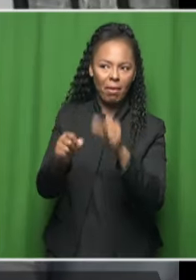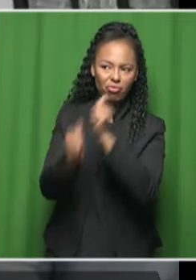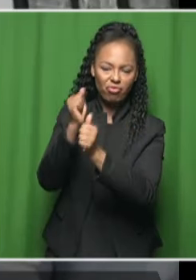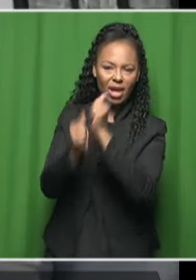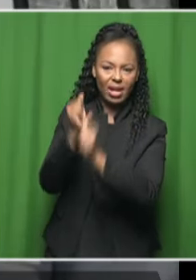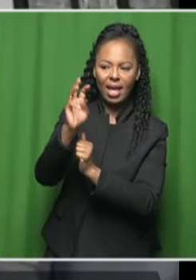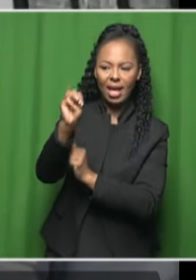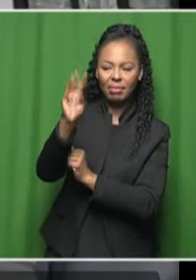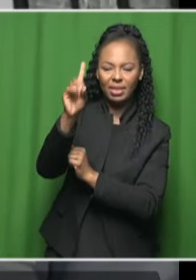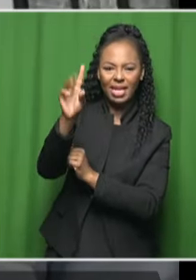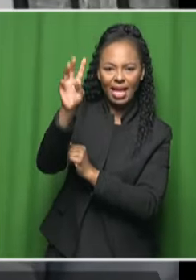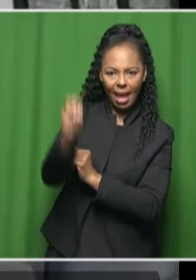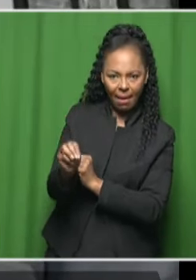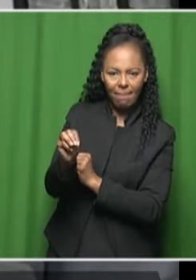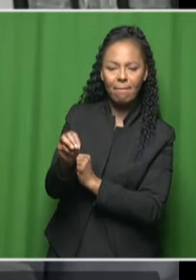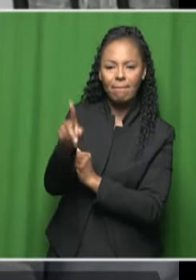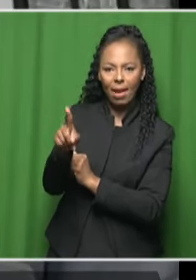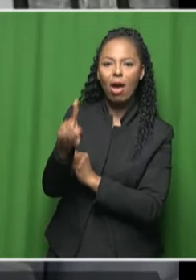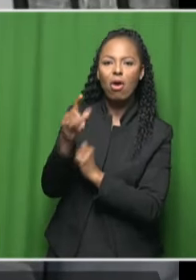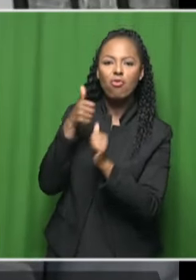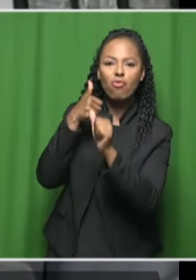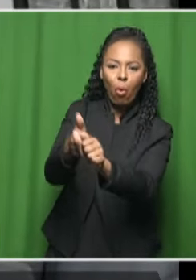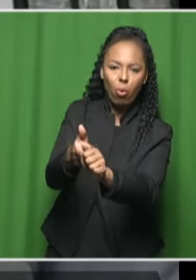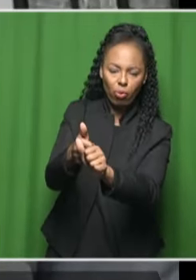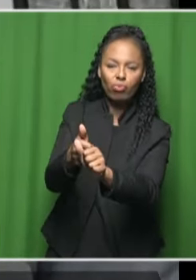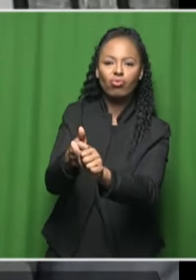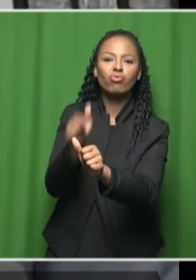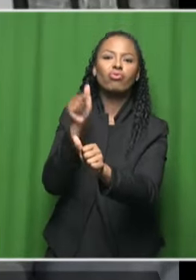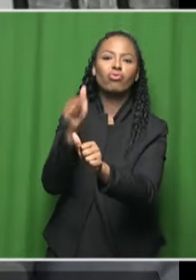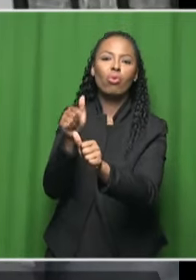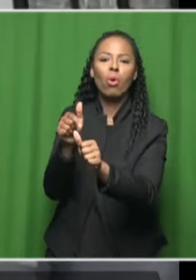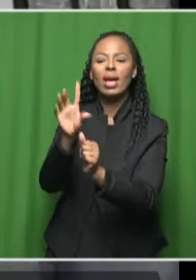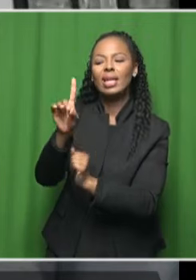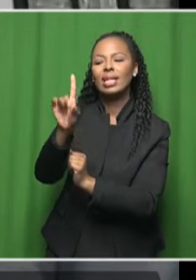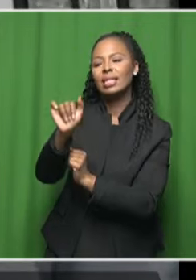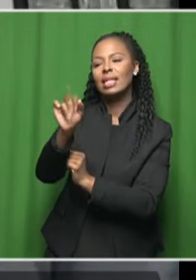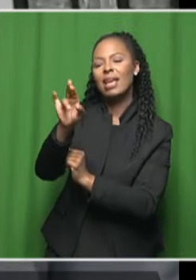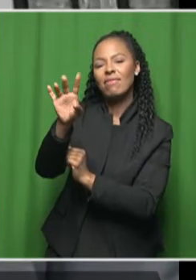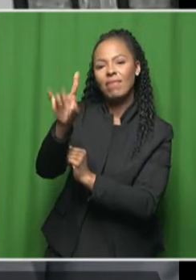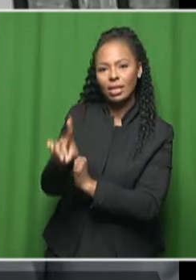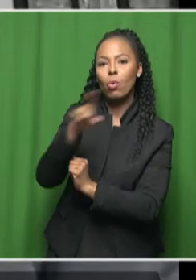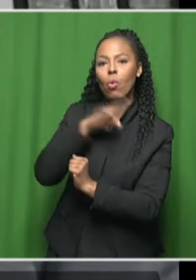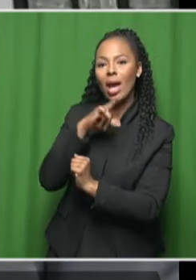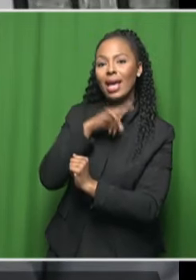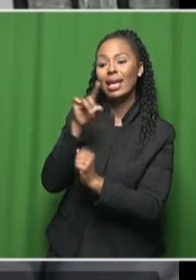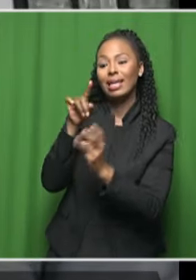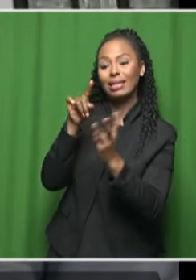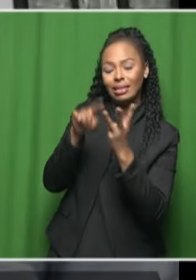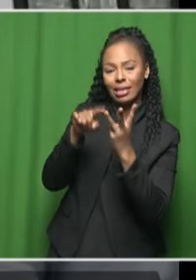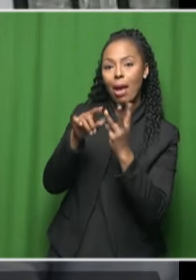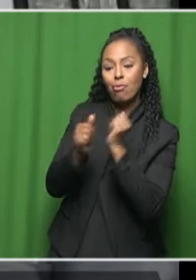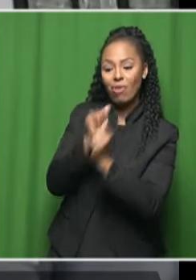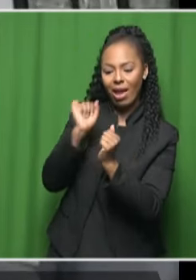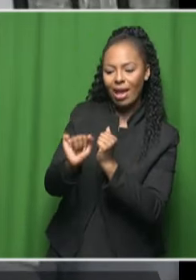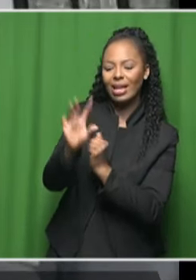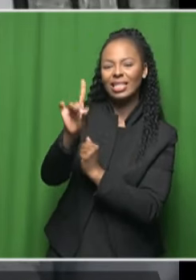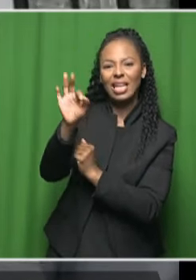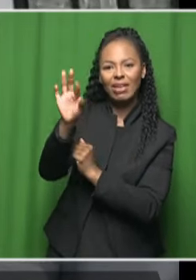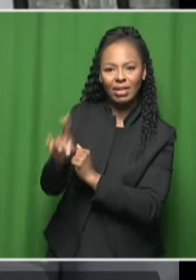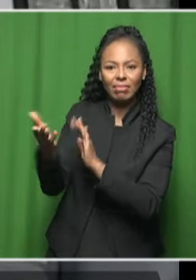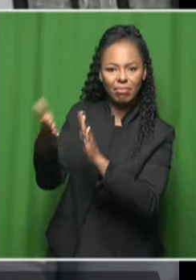party, following David Simango's death back in 2020. And